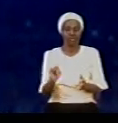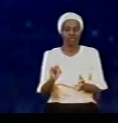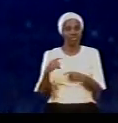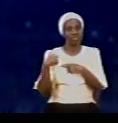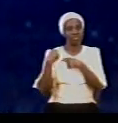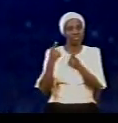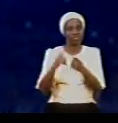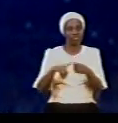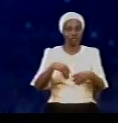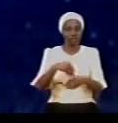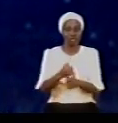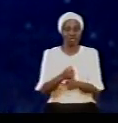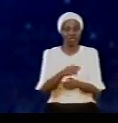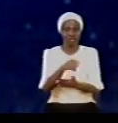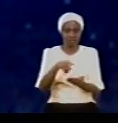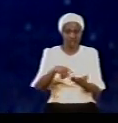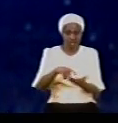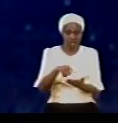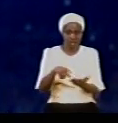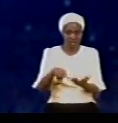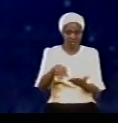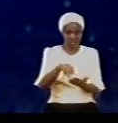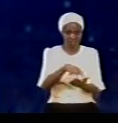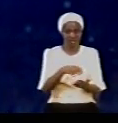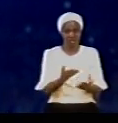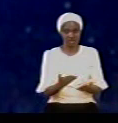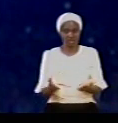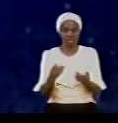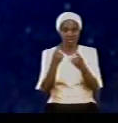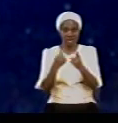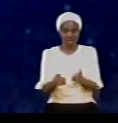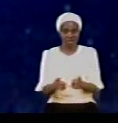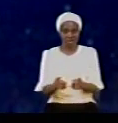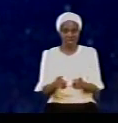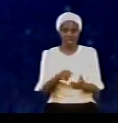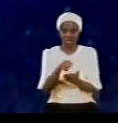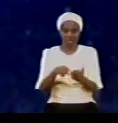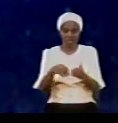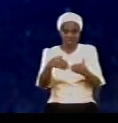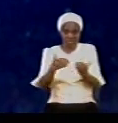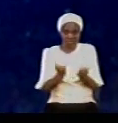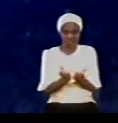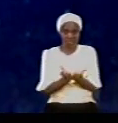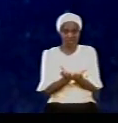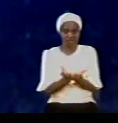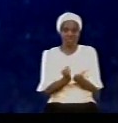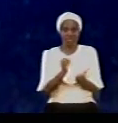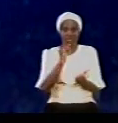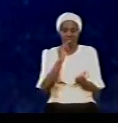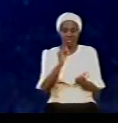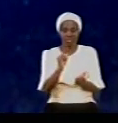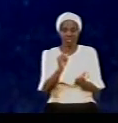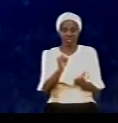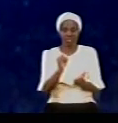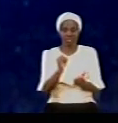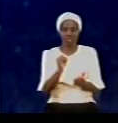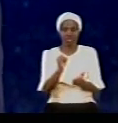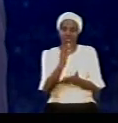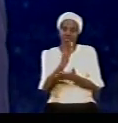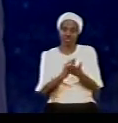honor is nobody but the humble servant of God,